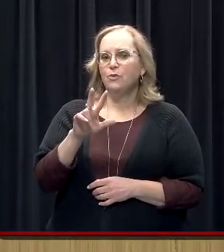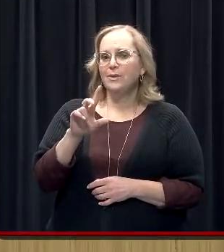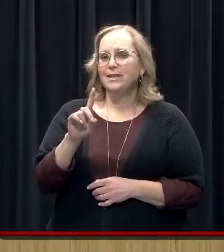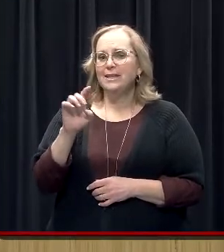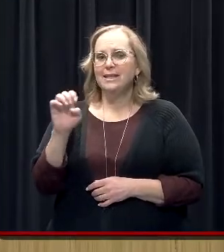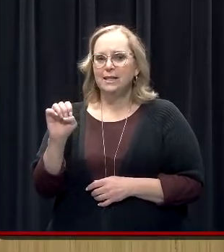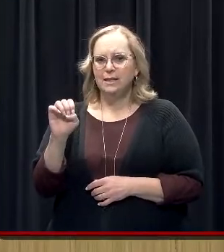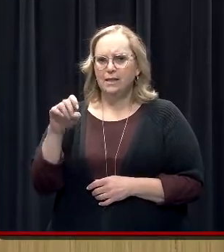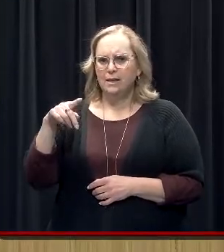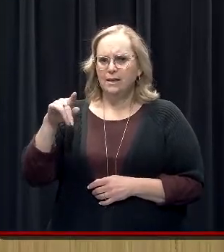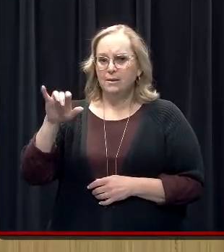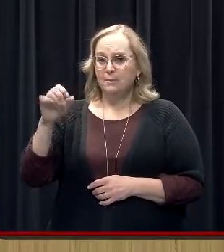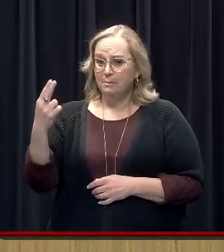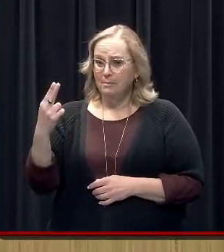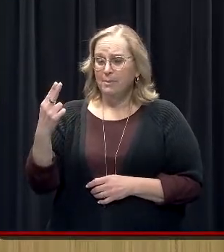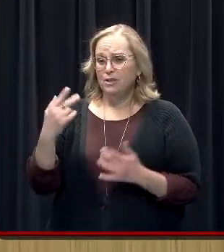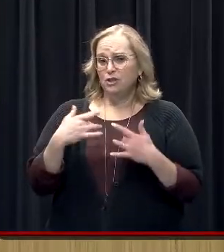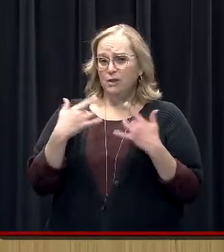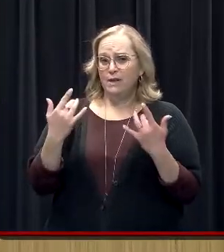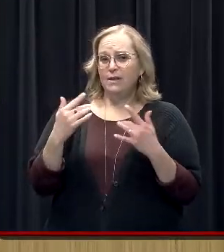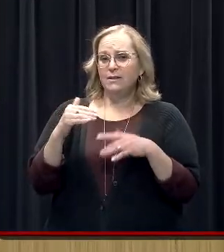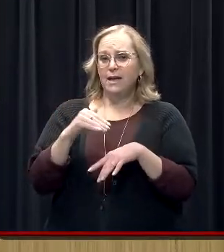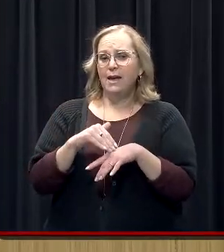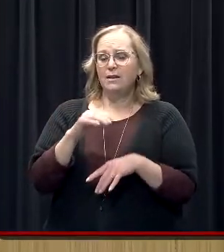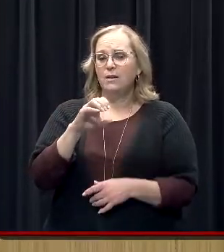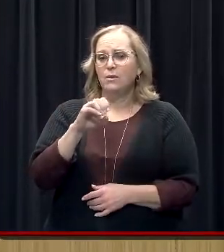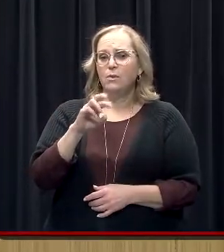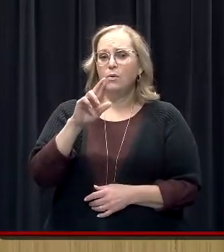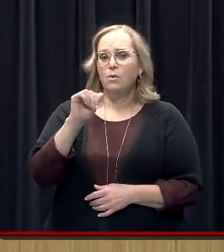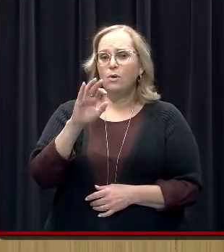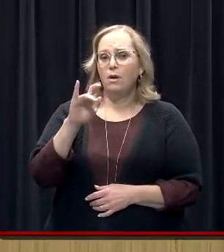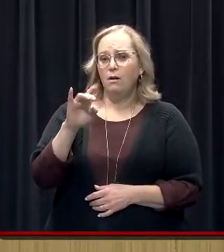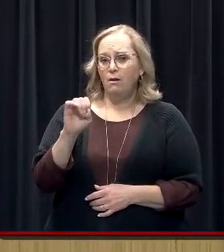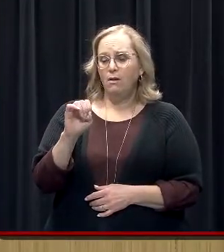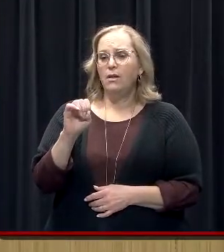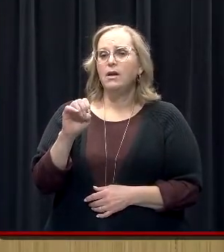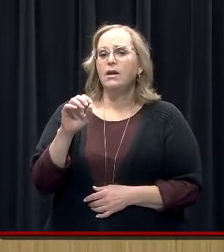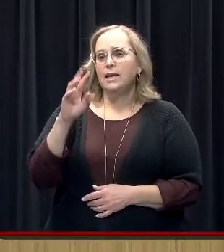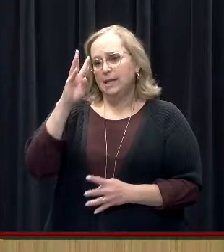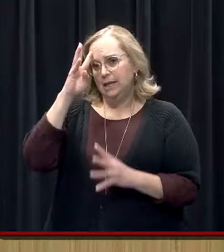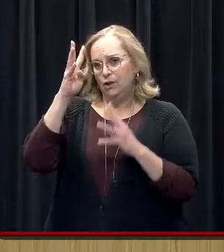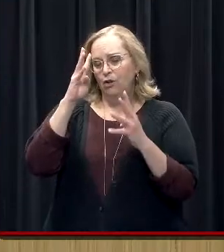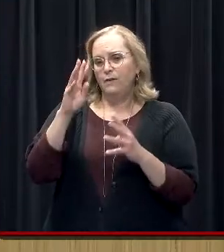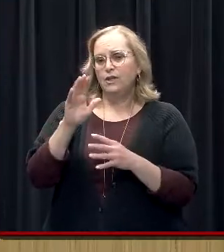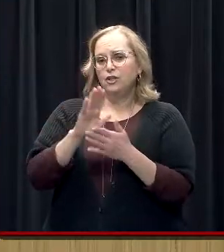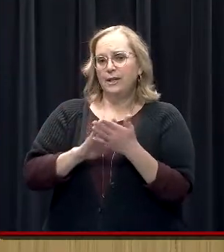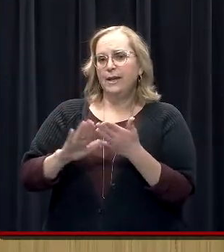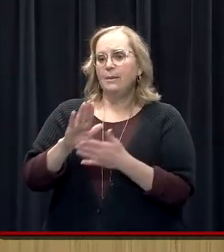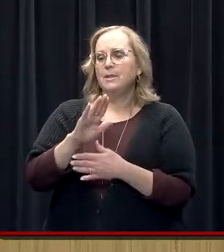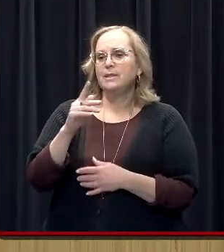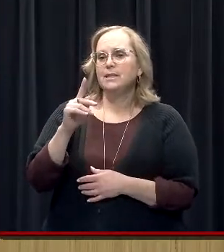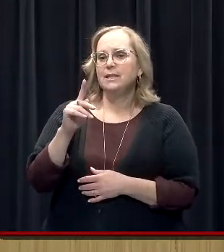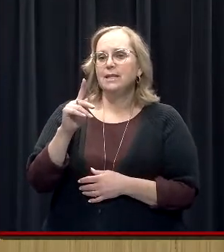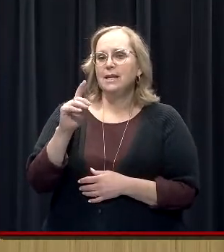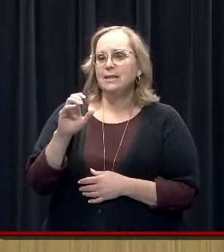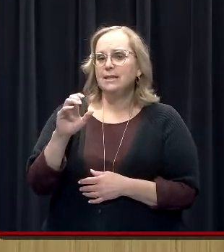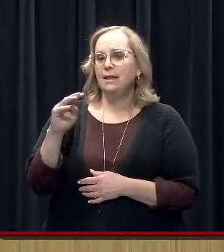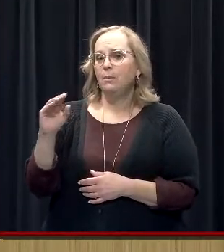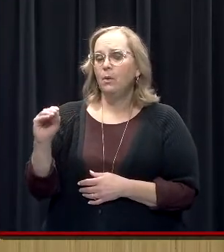event at the the Oracle Innovation Campus over in Kansas City, Missouri. It